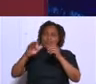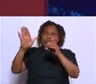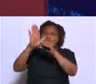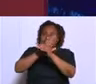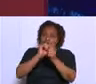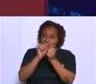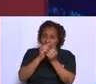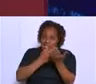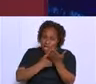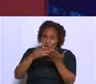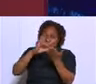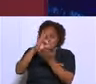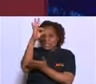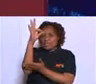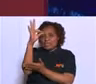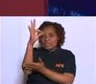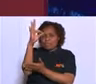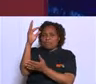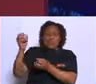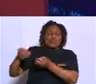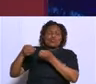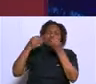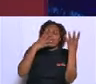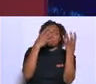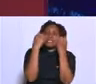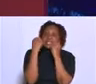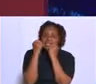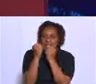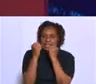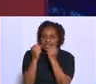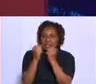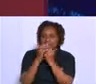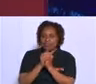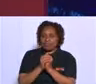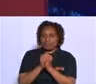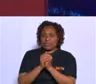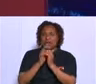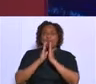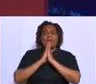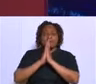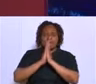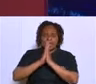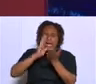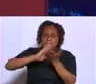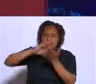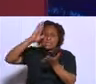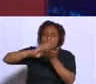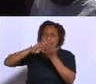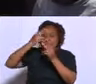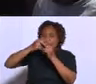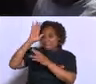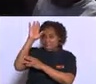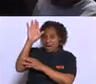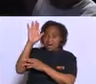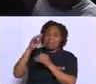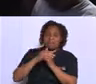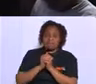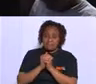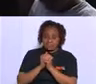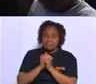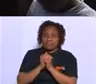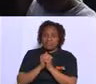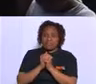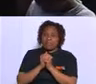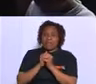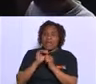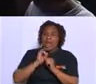spirit. Wajaze kwa Roho Mtakatifu. To give them strength. Na ukawape nguvu. We praise your name for them. Tunaliinua jina lako Mungu wetu.